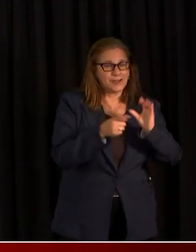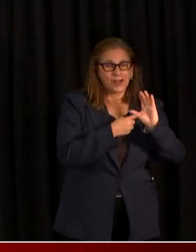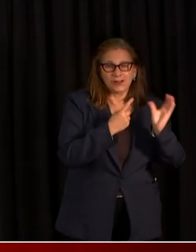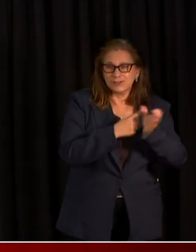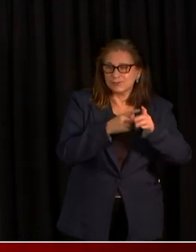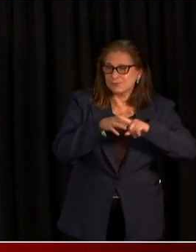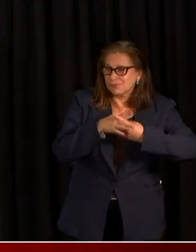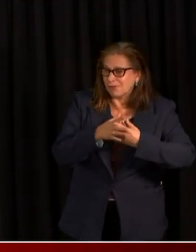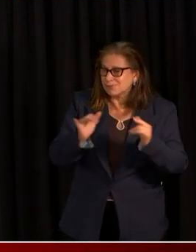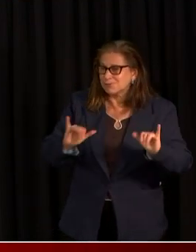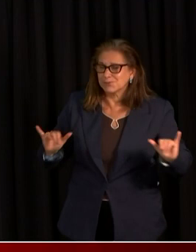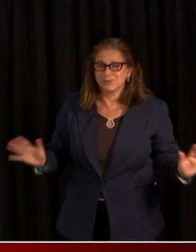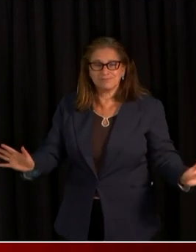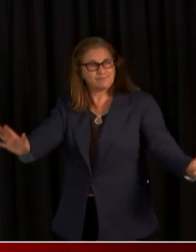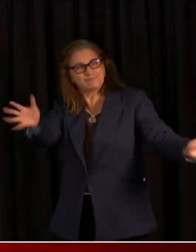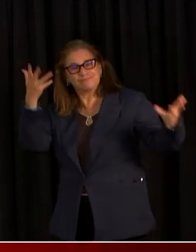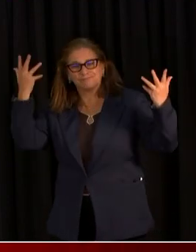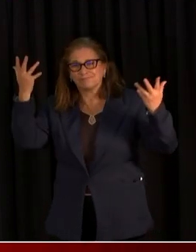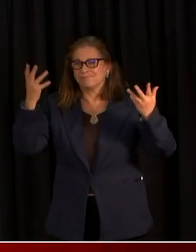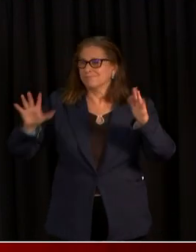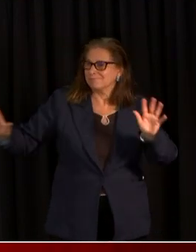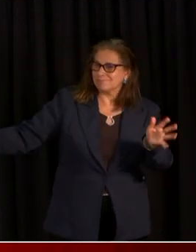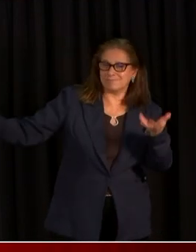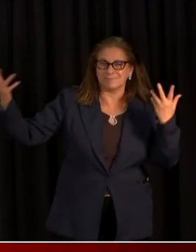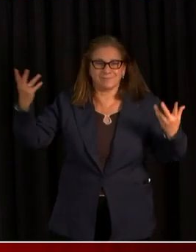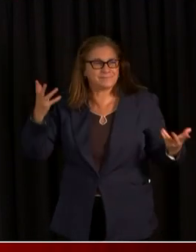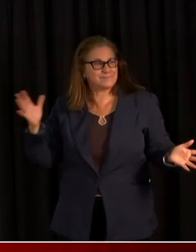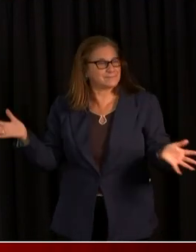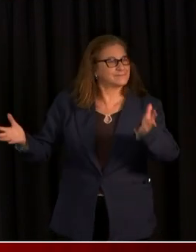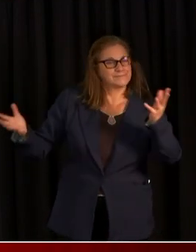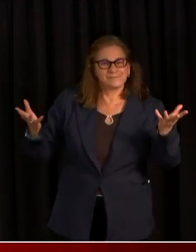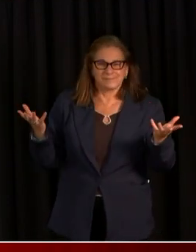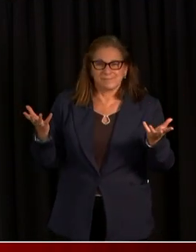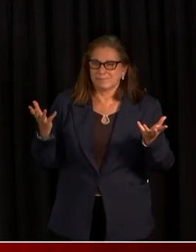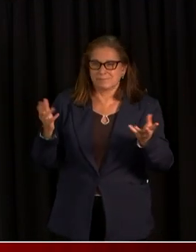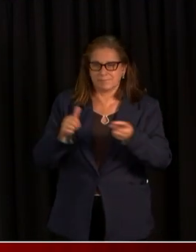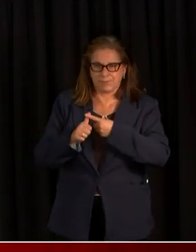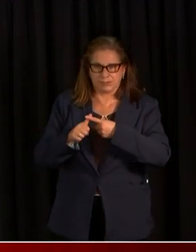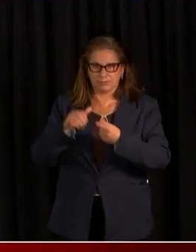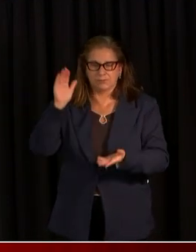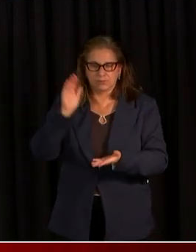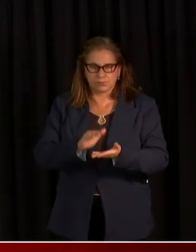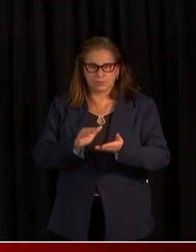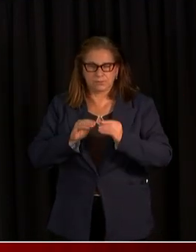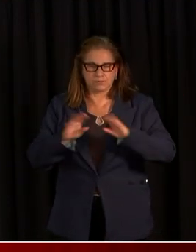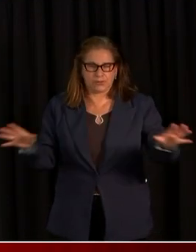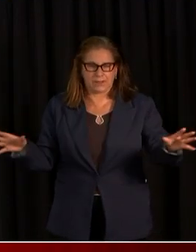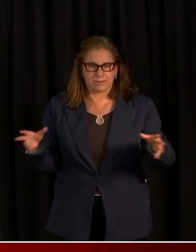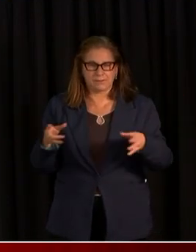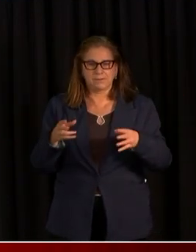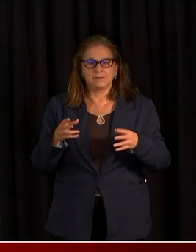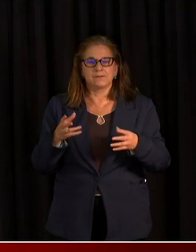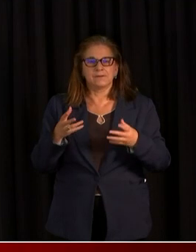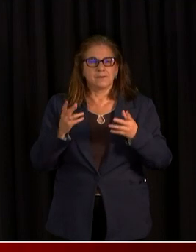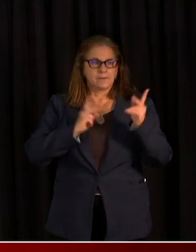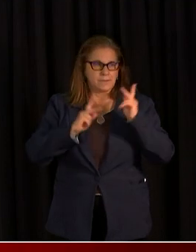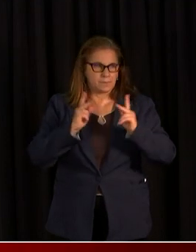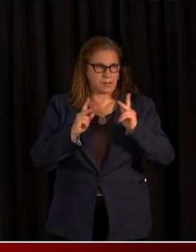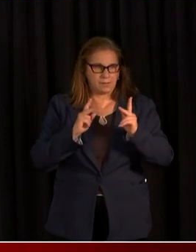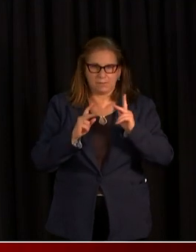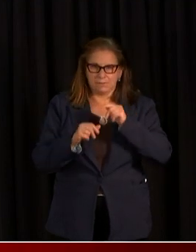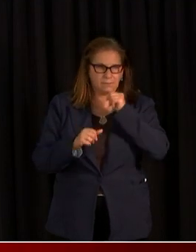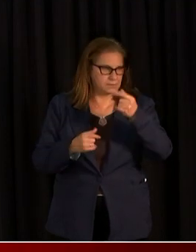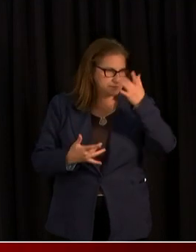institutions be able to serve us all. And we're all pretty sick of dealing